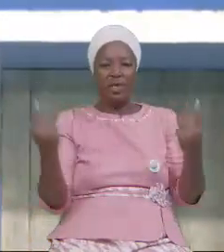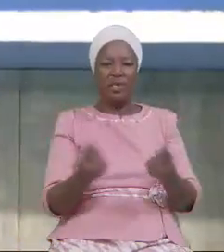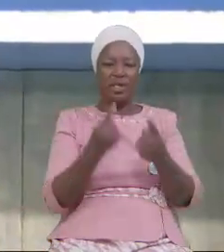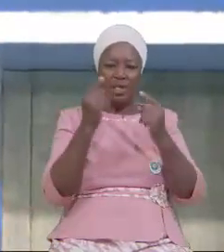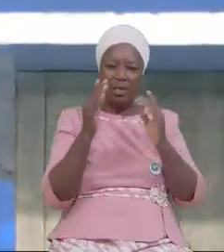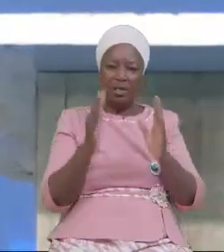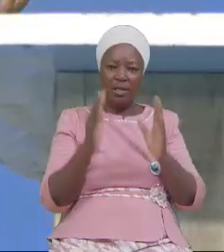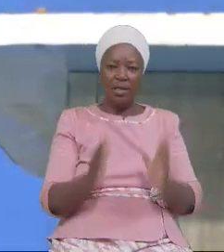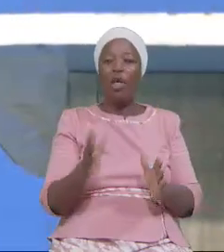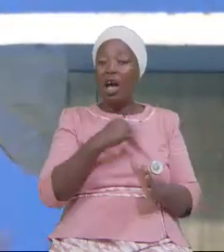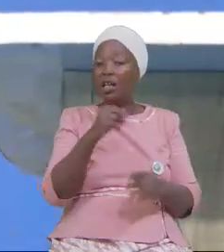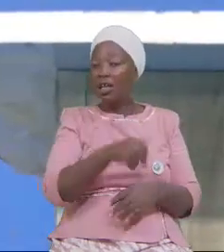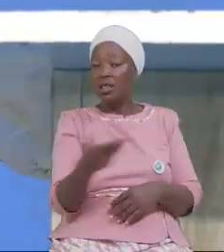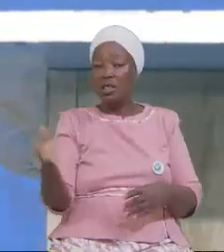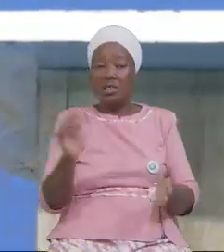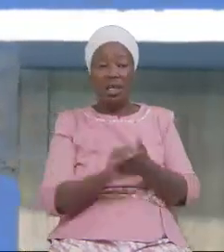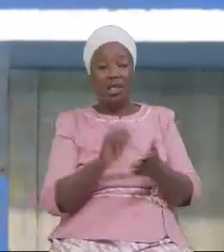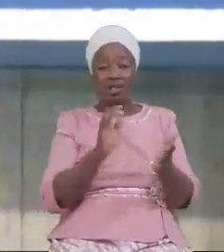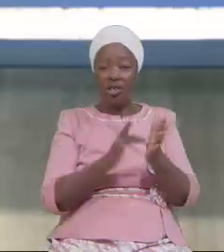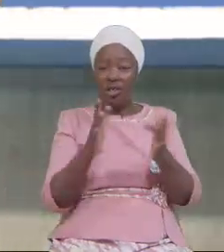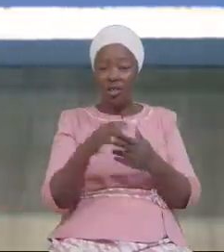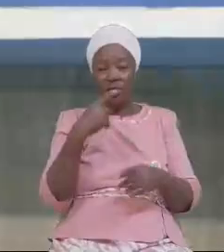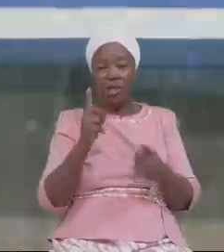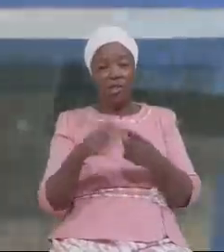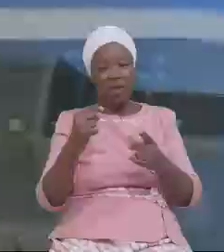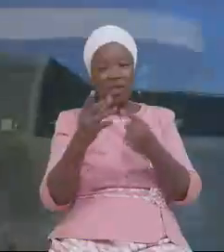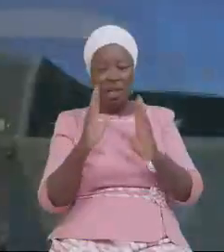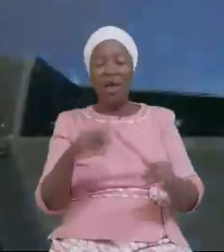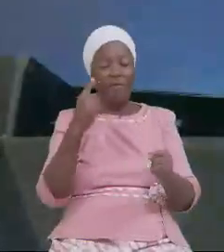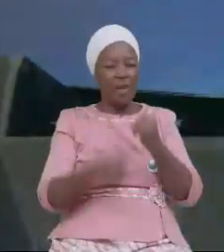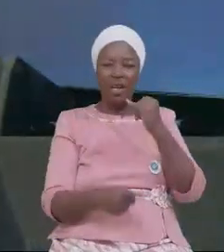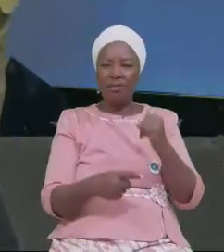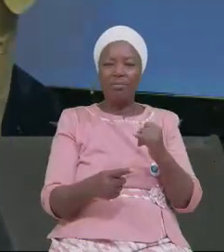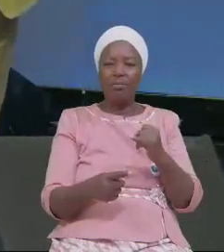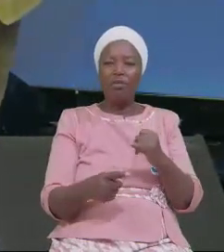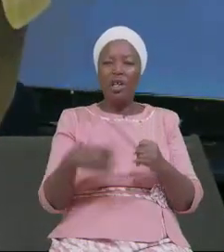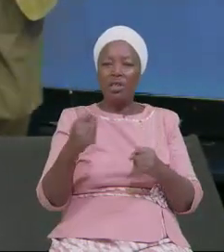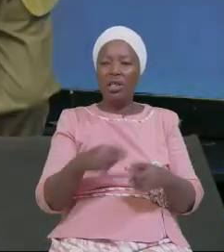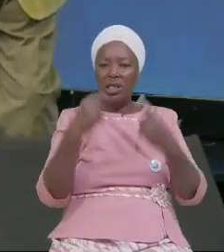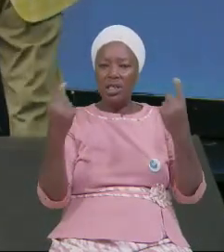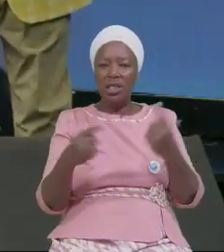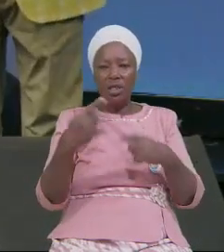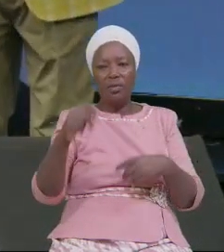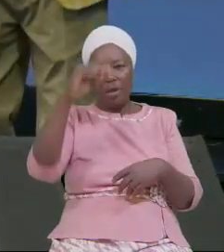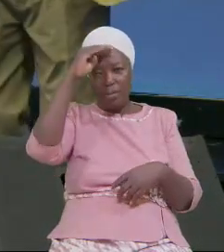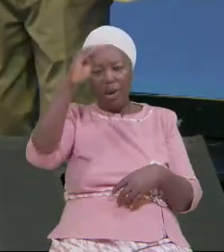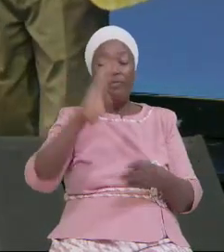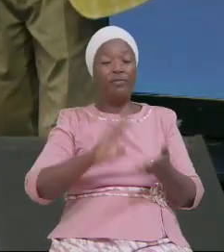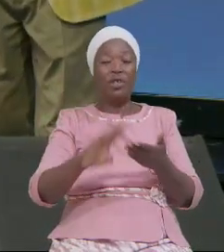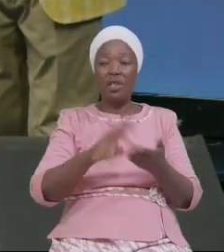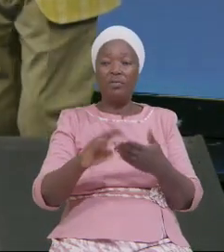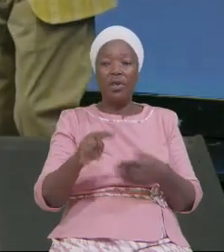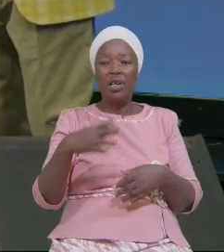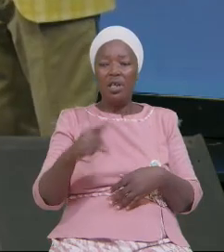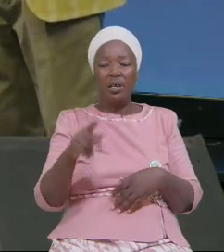whatever Jesus says to the sinner, final, the sins of the man forgiven. The Pharisees